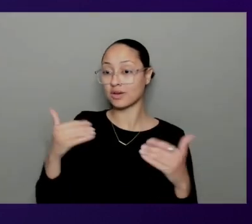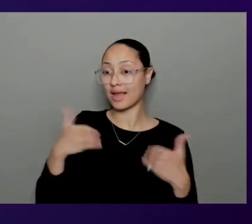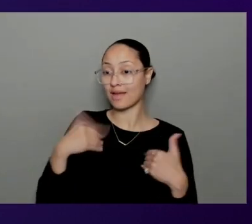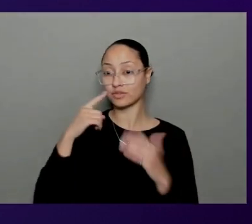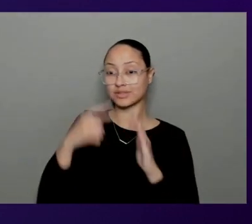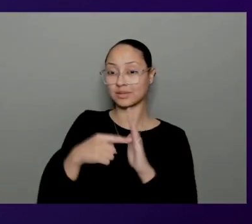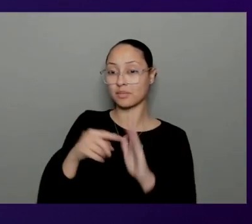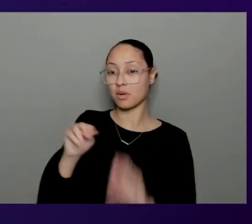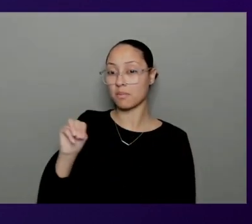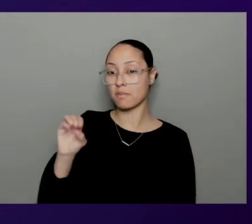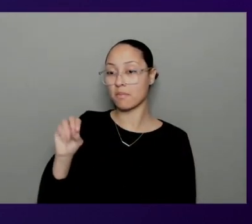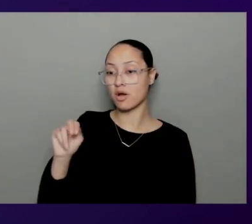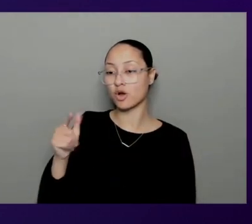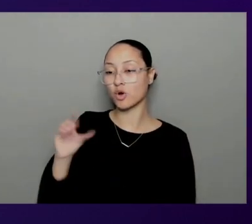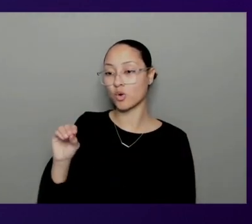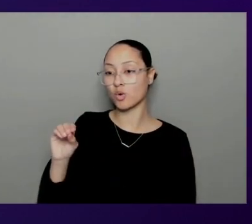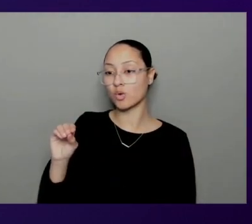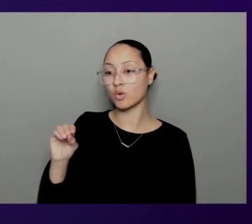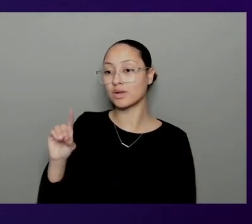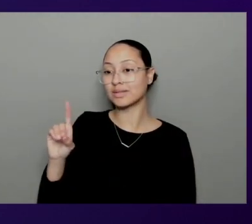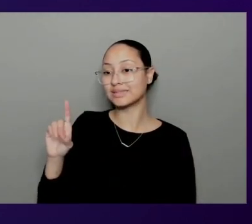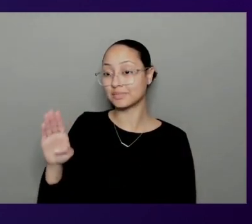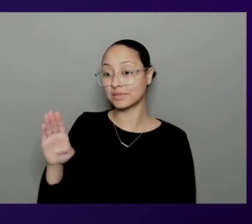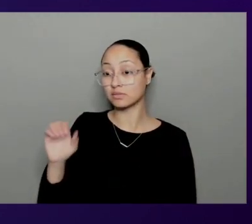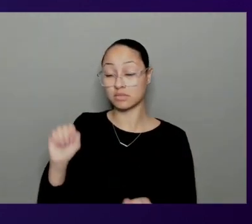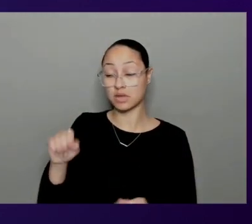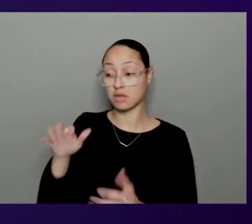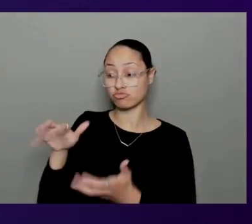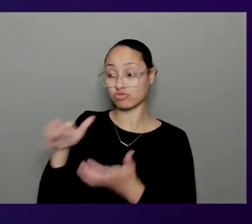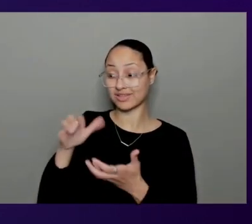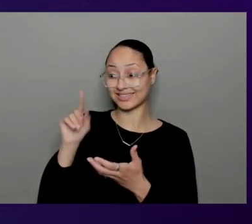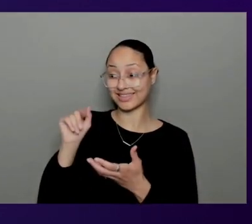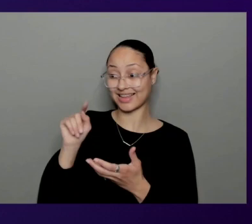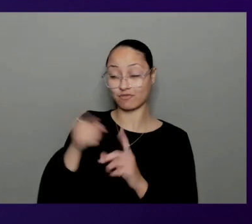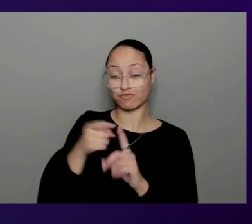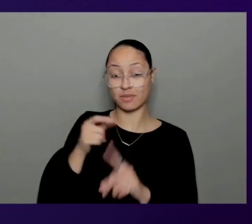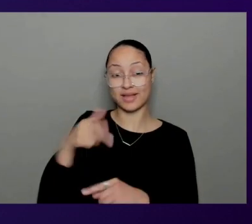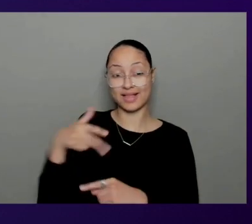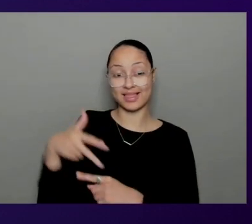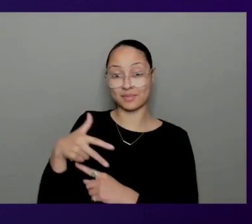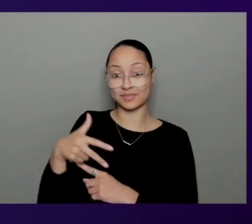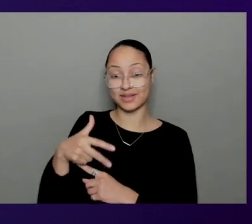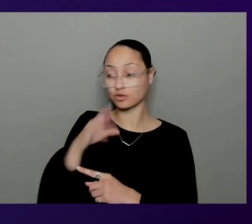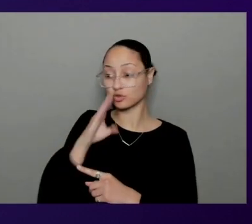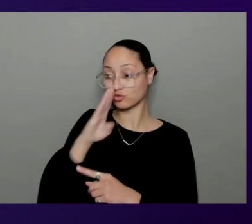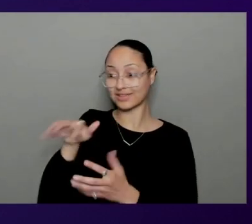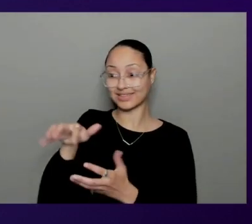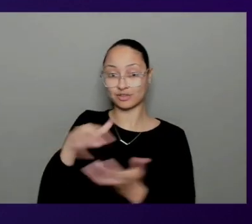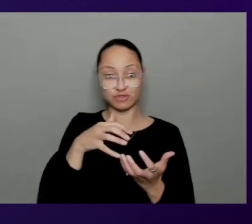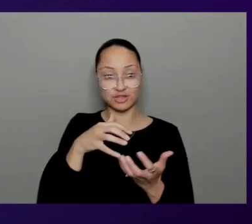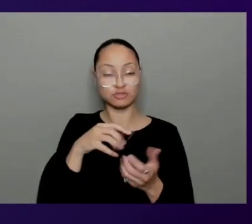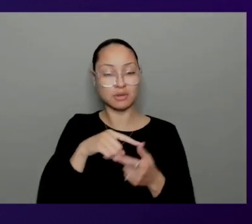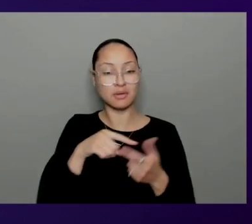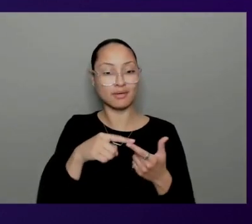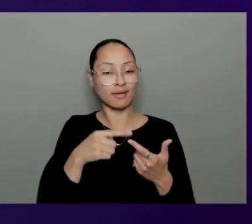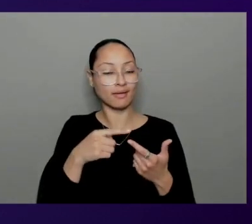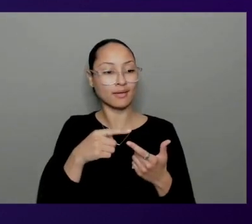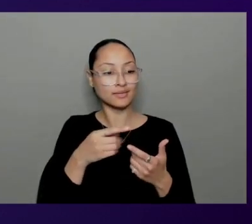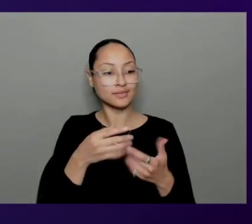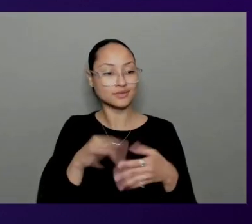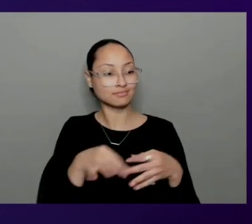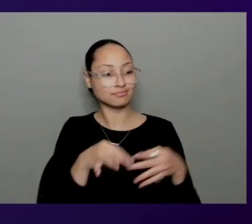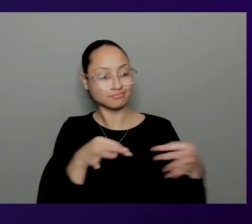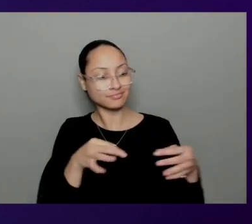bring in that data through the use of the Lambda direct integration and then tie in and access your data that way. Or you